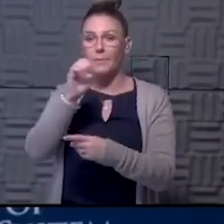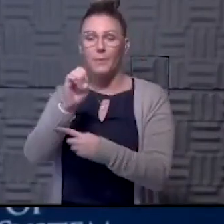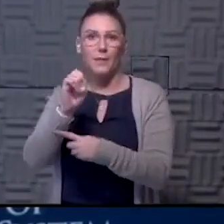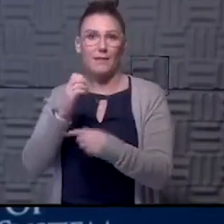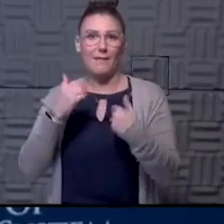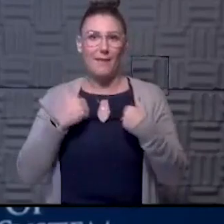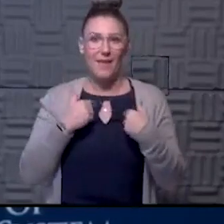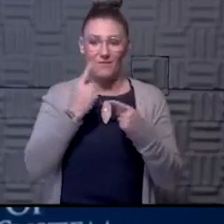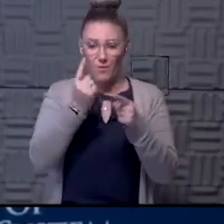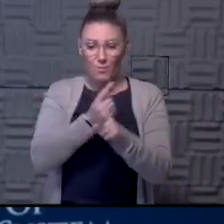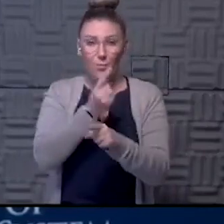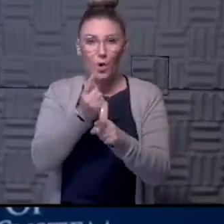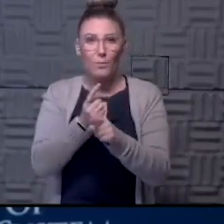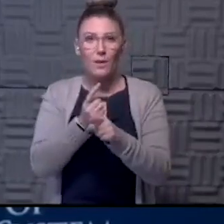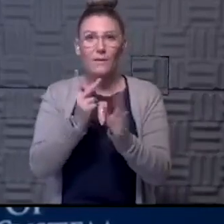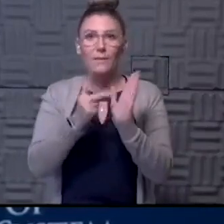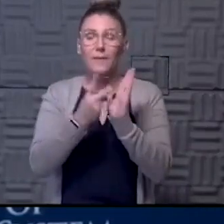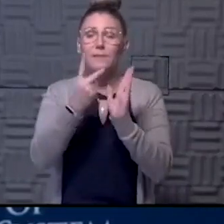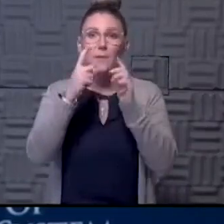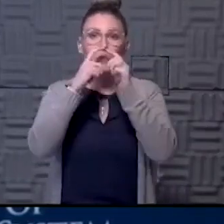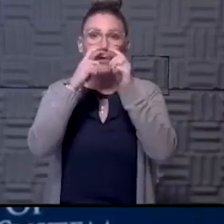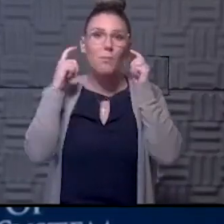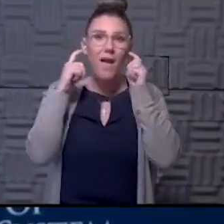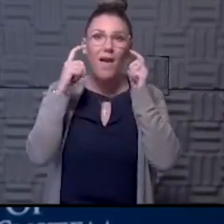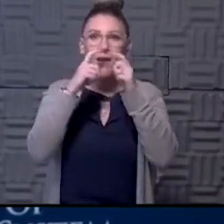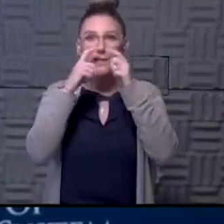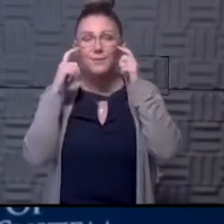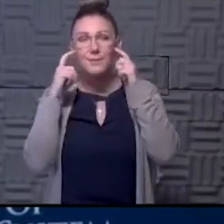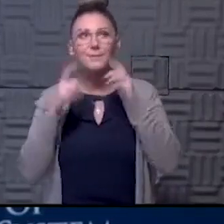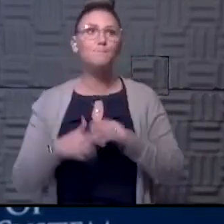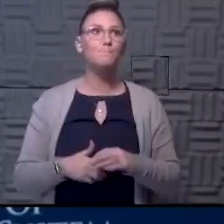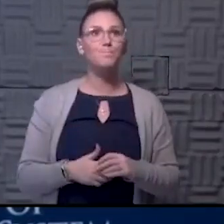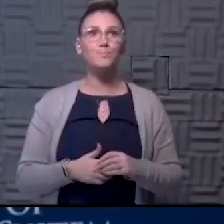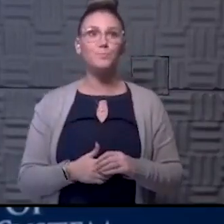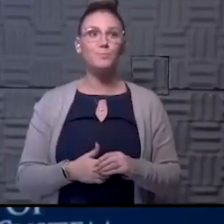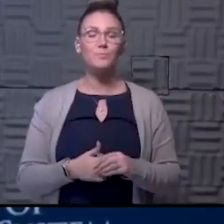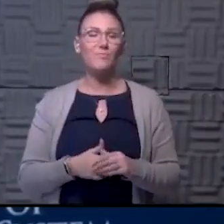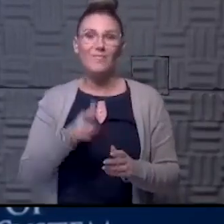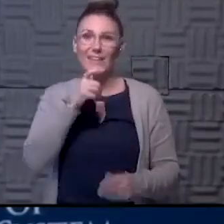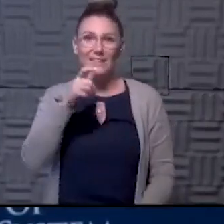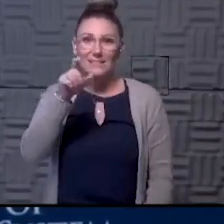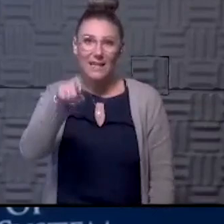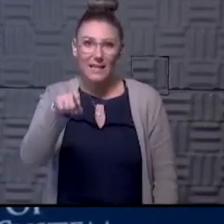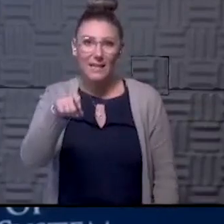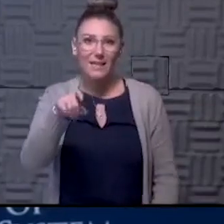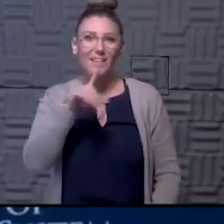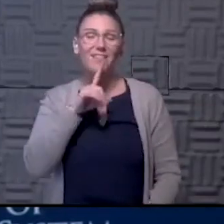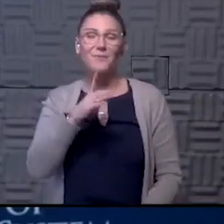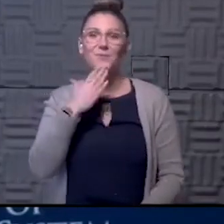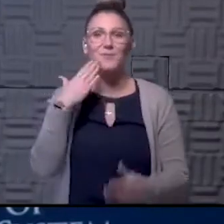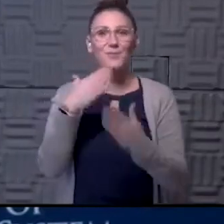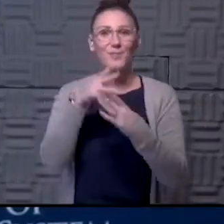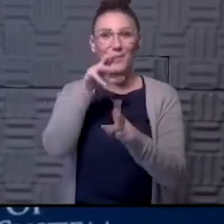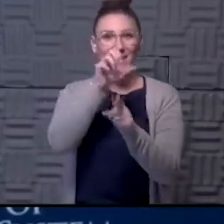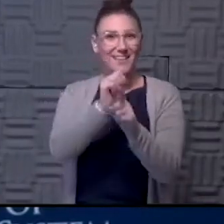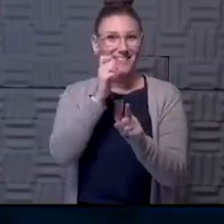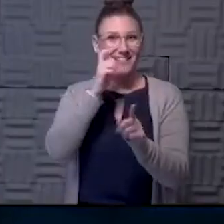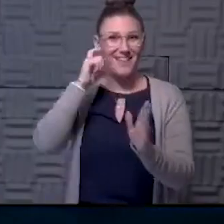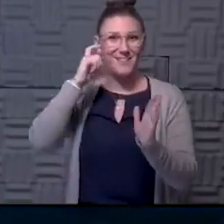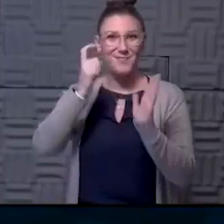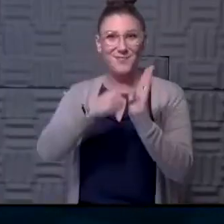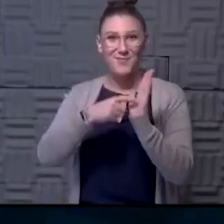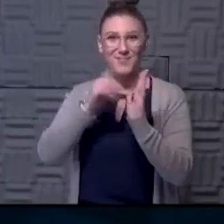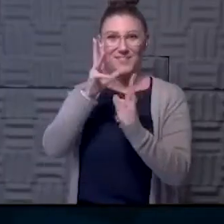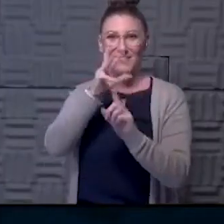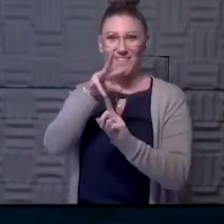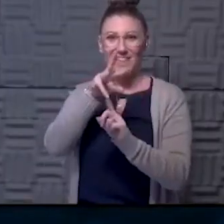have are appropriate. The double masking does not, is not needed. So that's a good catch. I didn't notice that on the video. Yeah,